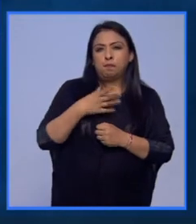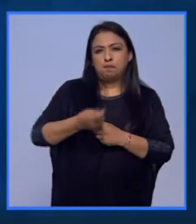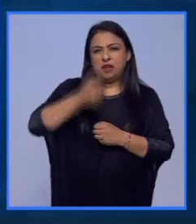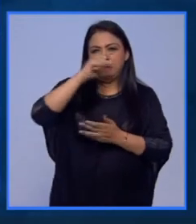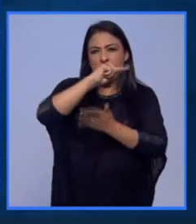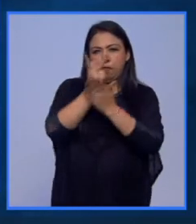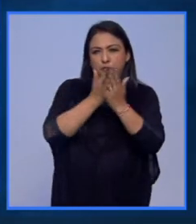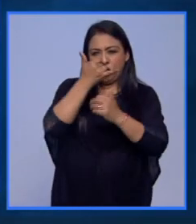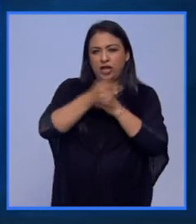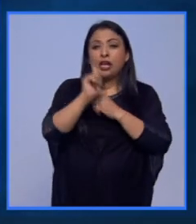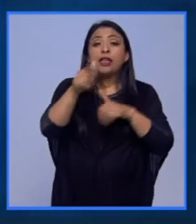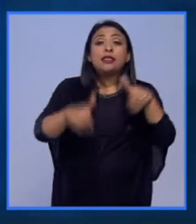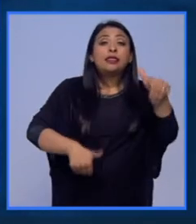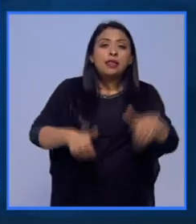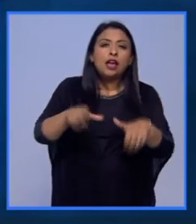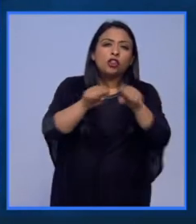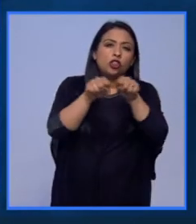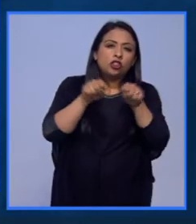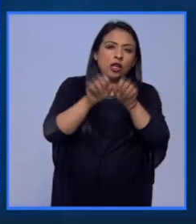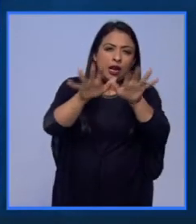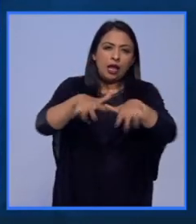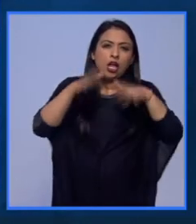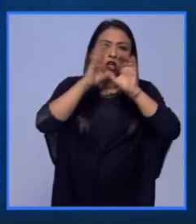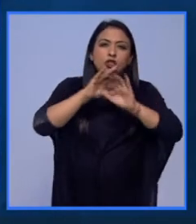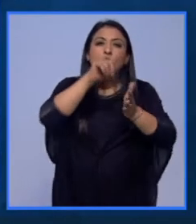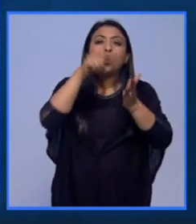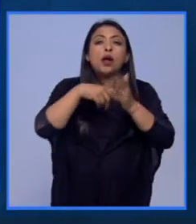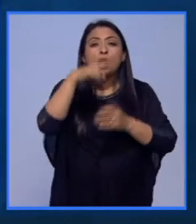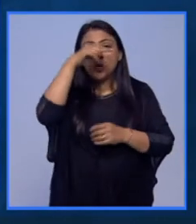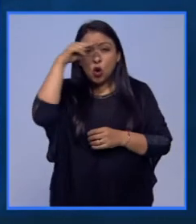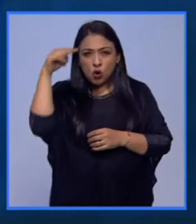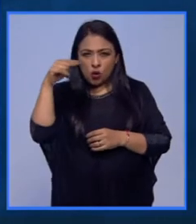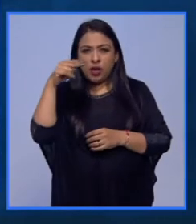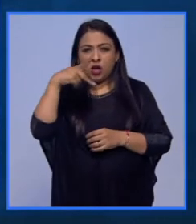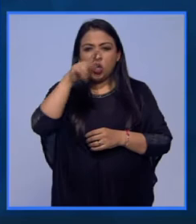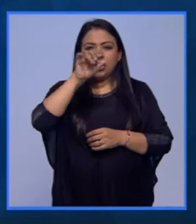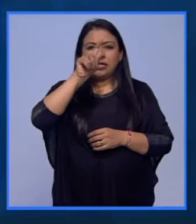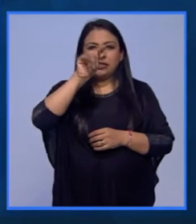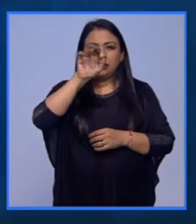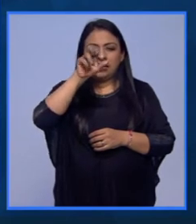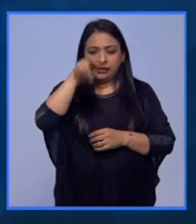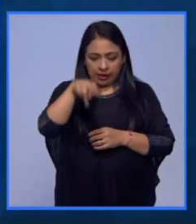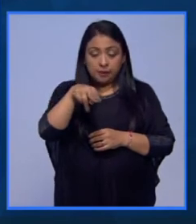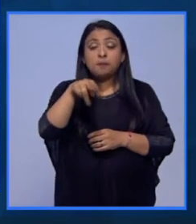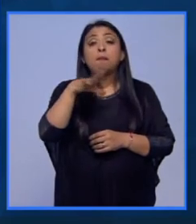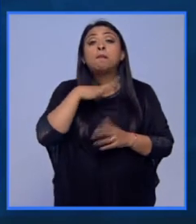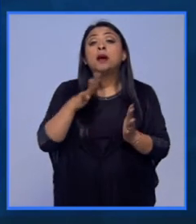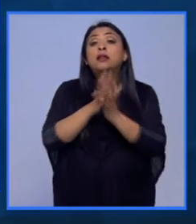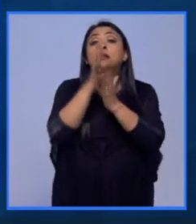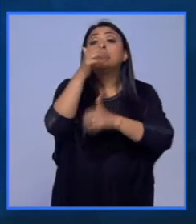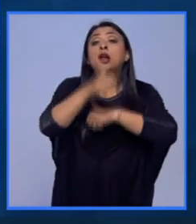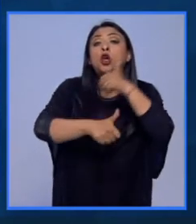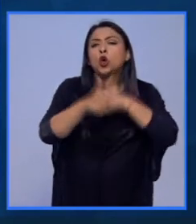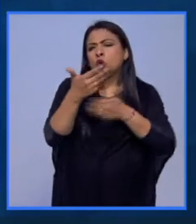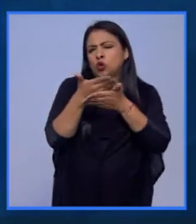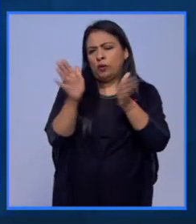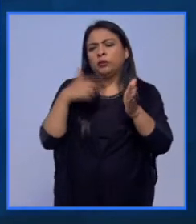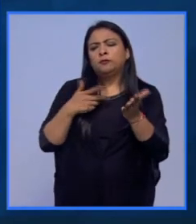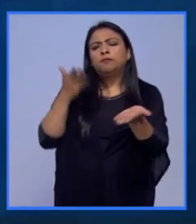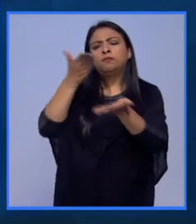was a theater and concert hall in Norway, in Kristiansand, and we did an open competition as quite young recent